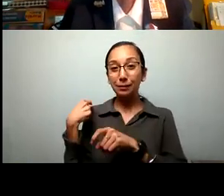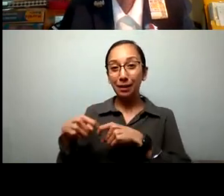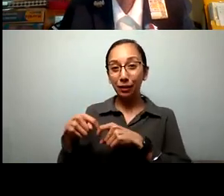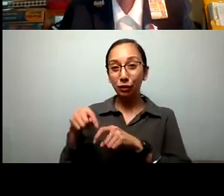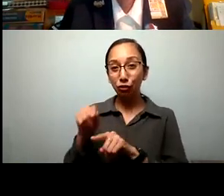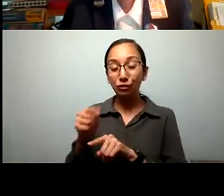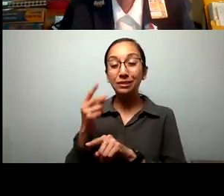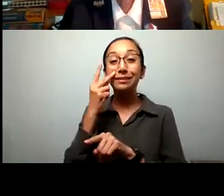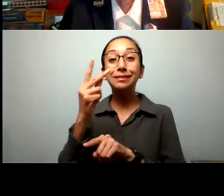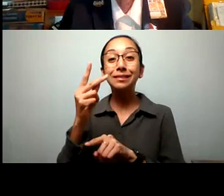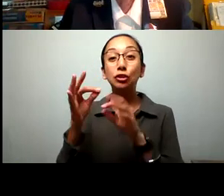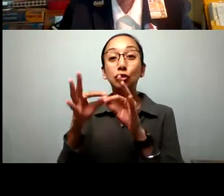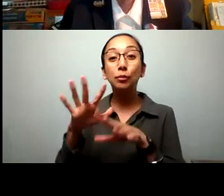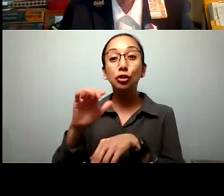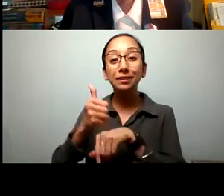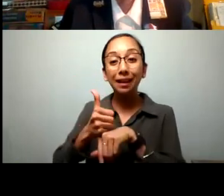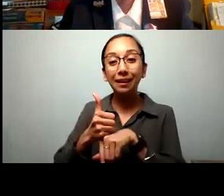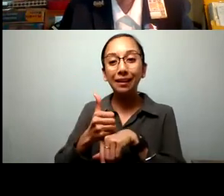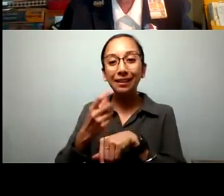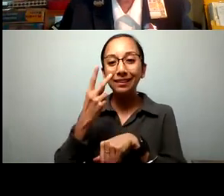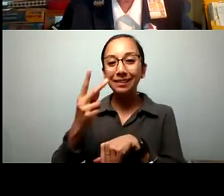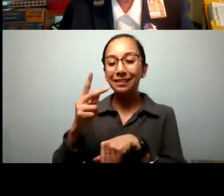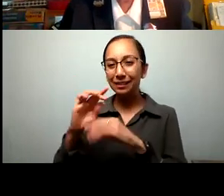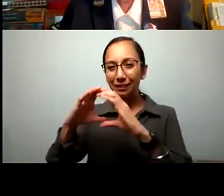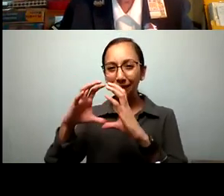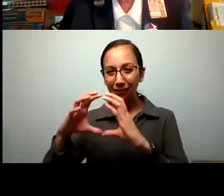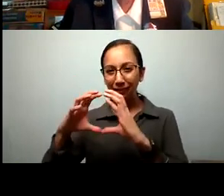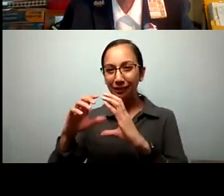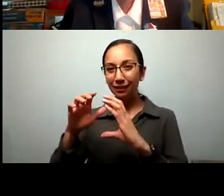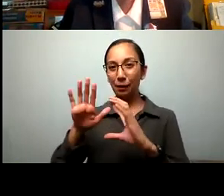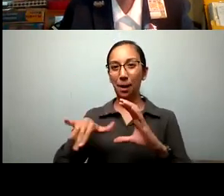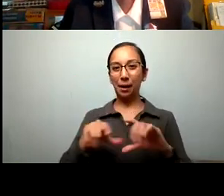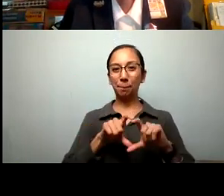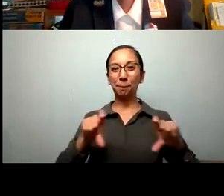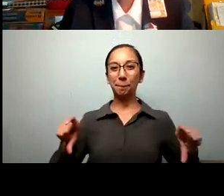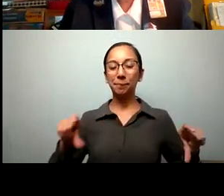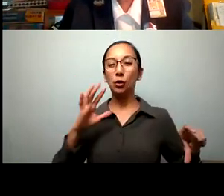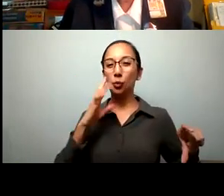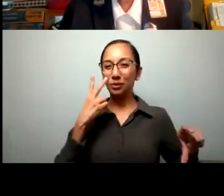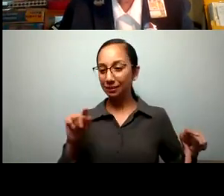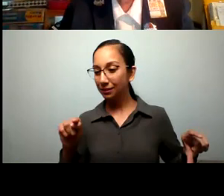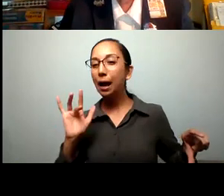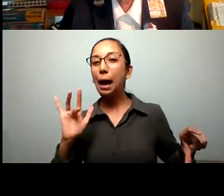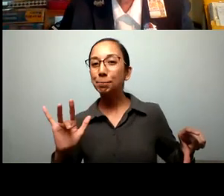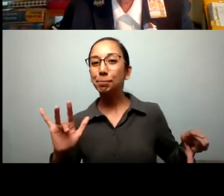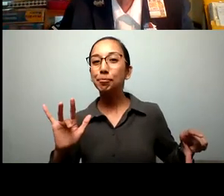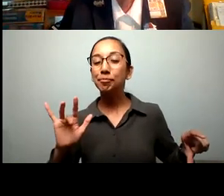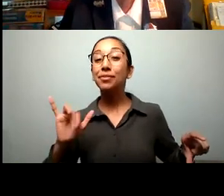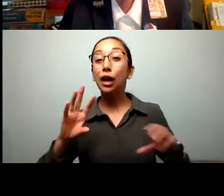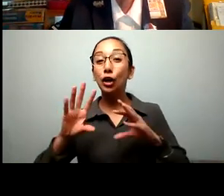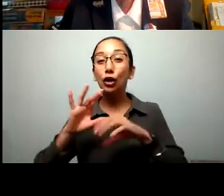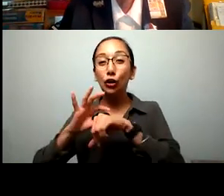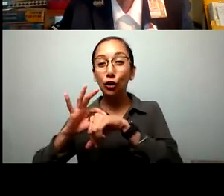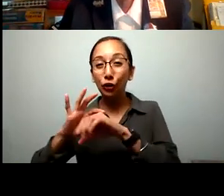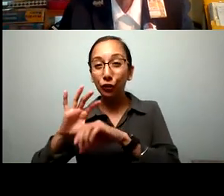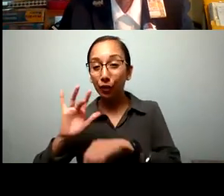interpreter settings and select English or Spanish, just like you see on the screen. That little globe is what you click